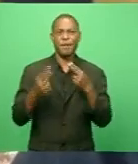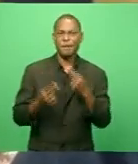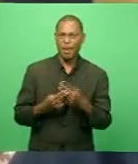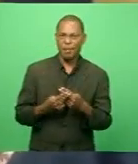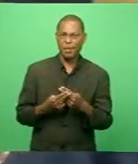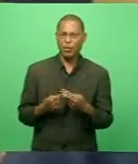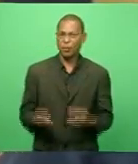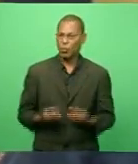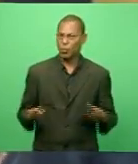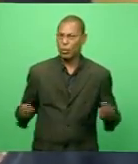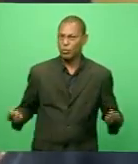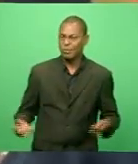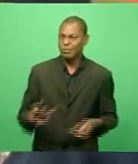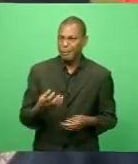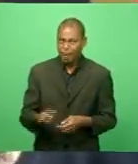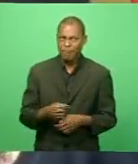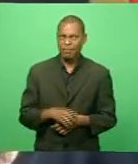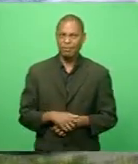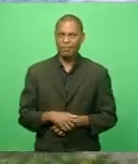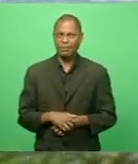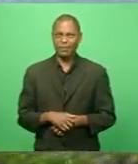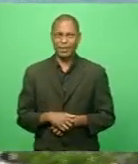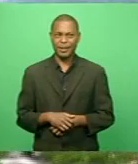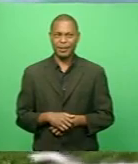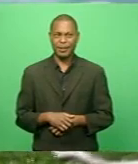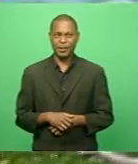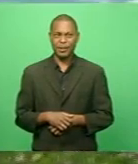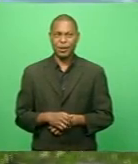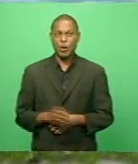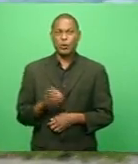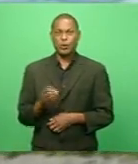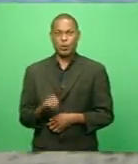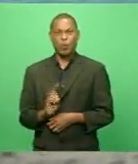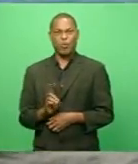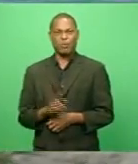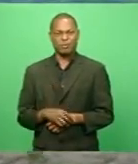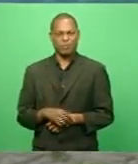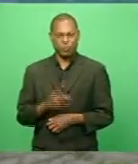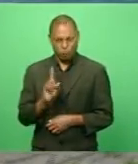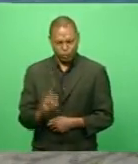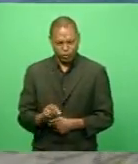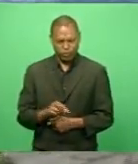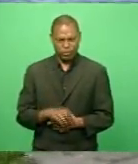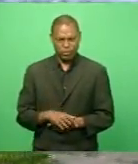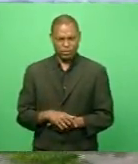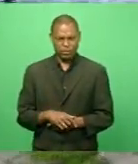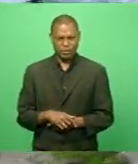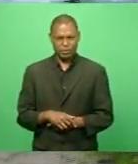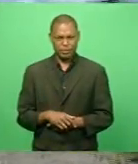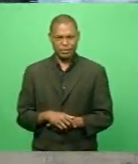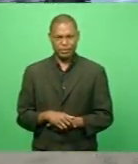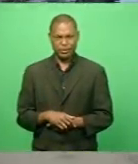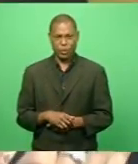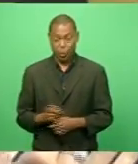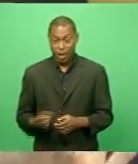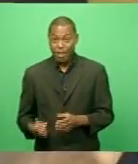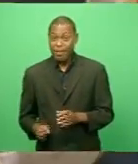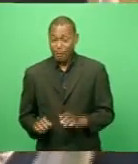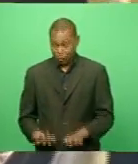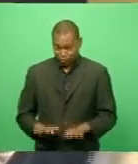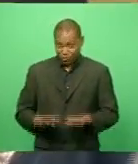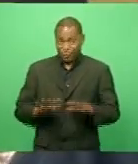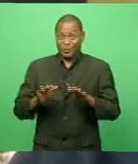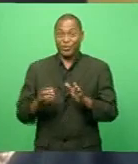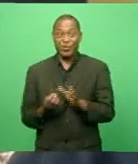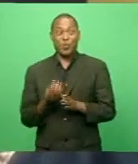owners, and if we can just click a fire in them now, they will grow up into decision makers who can